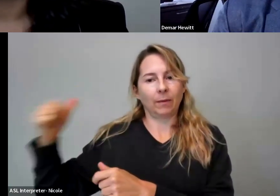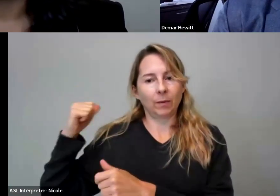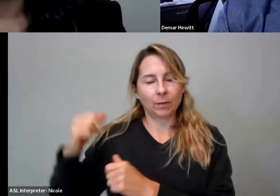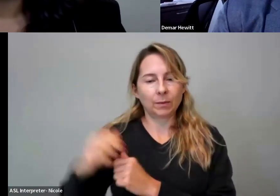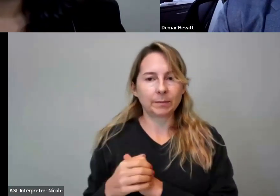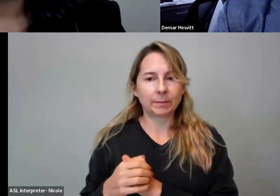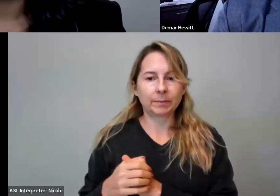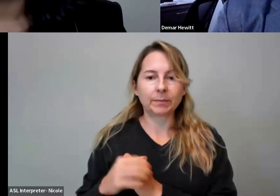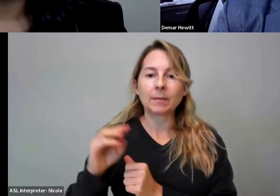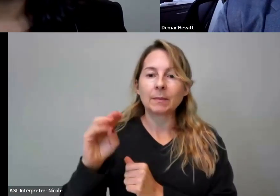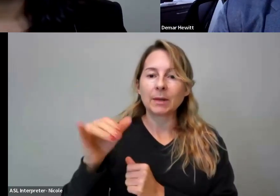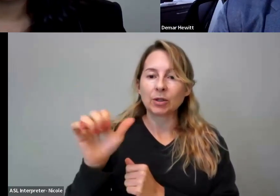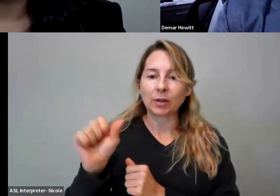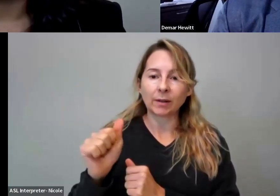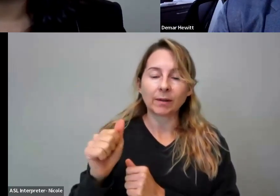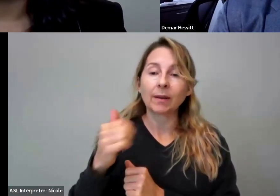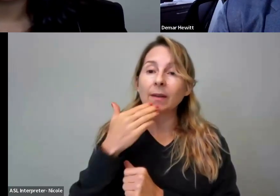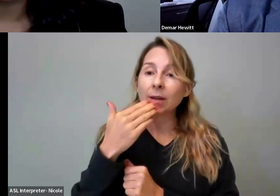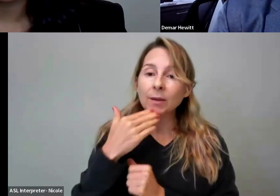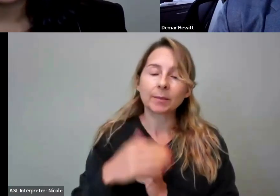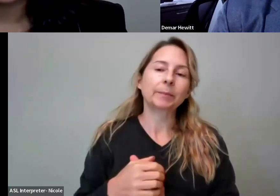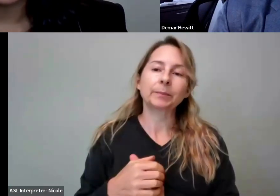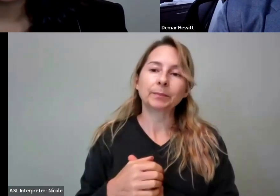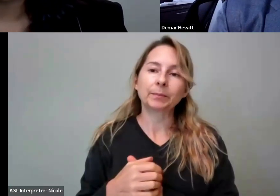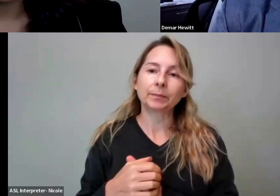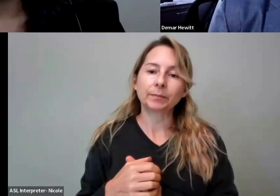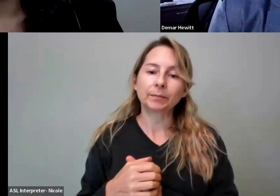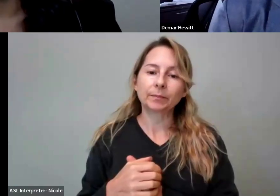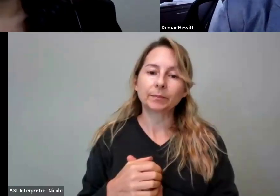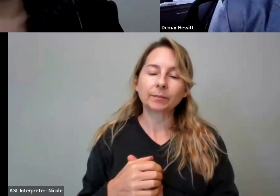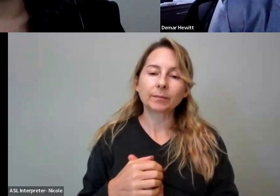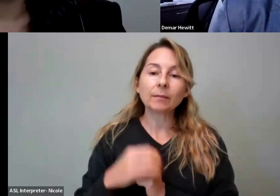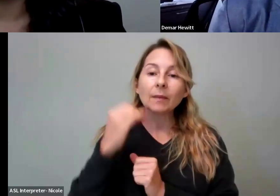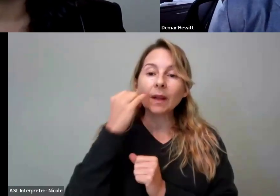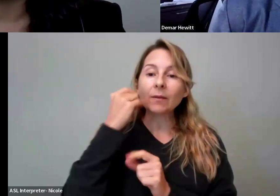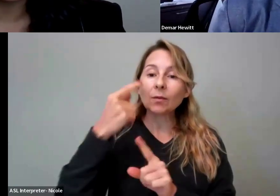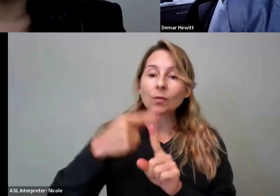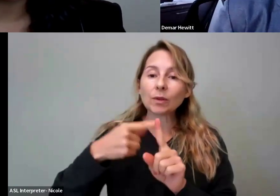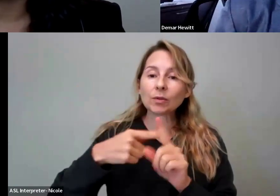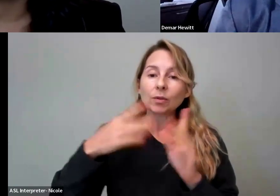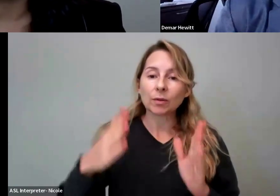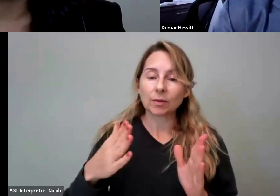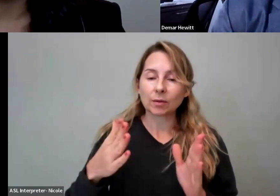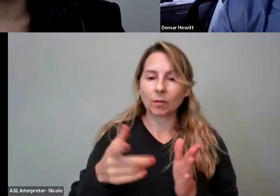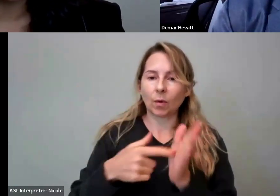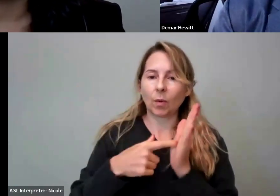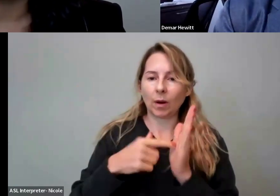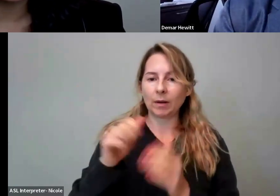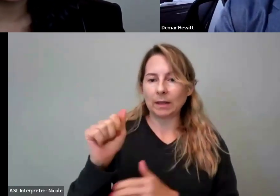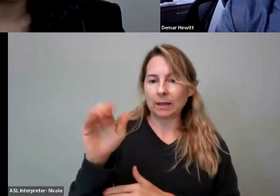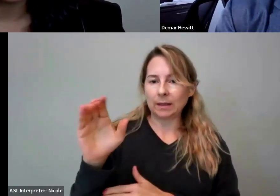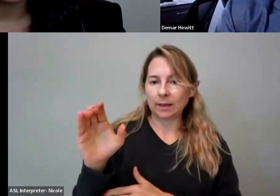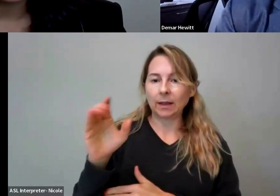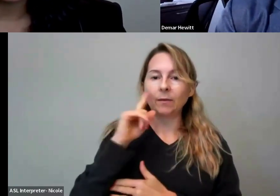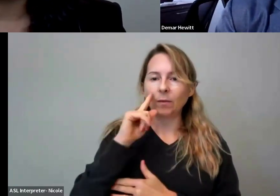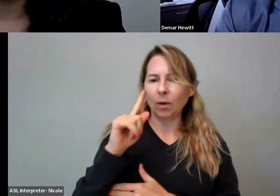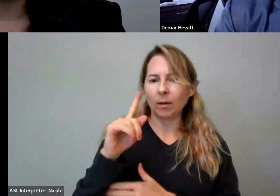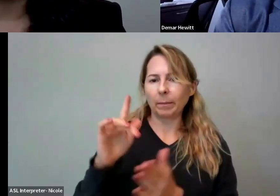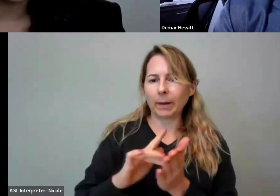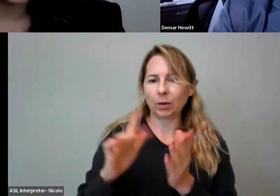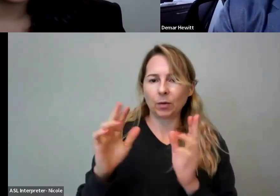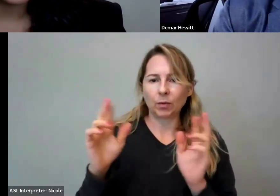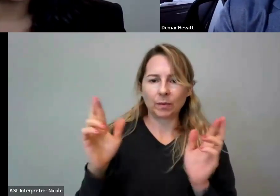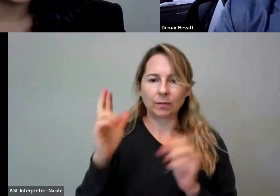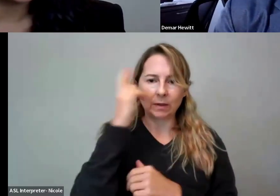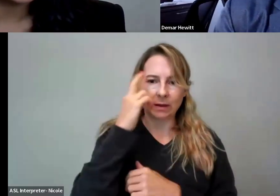Thank you. If a tenant requires an air conditioner to be installed to address a medical need, and